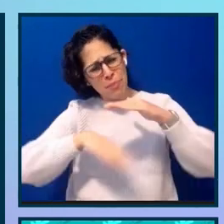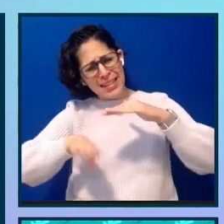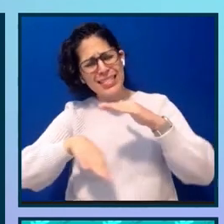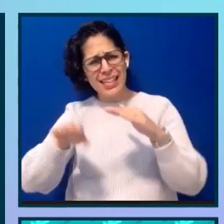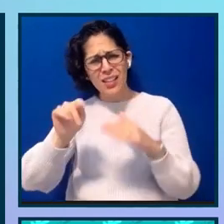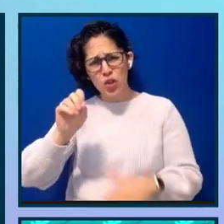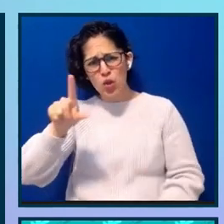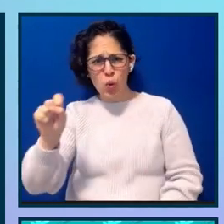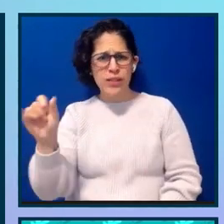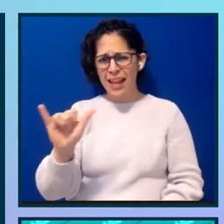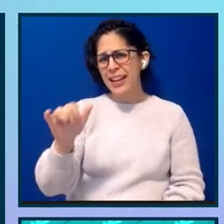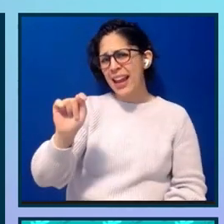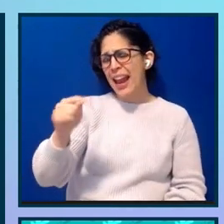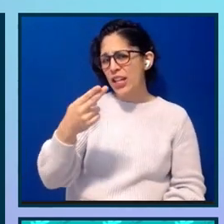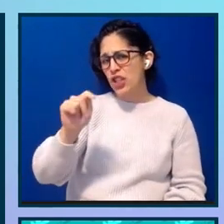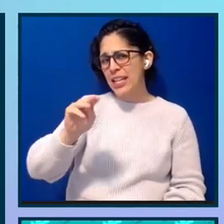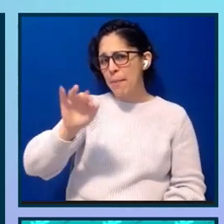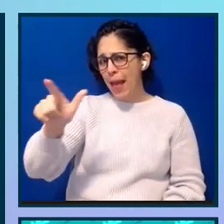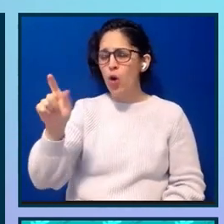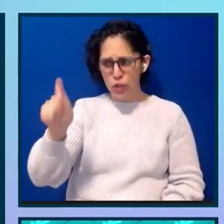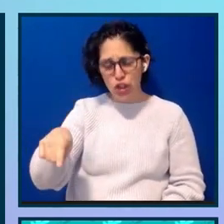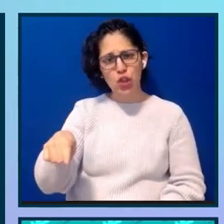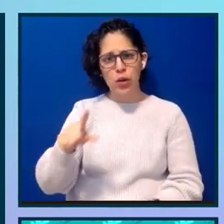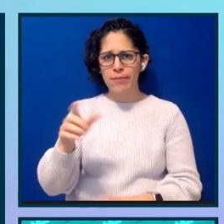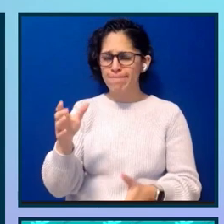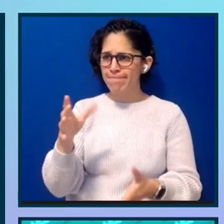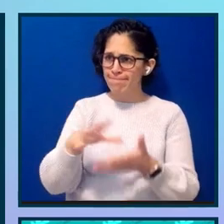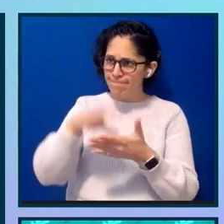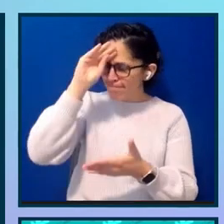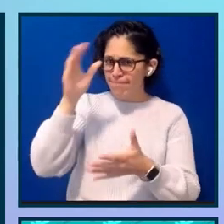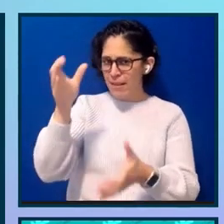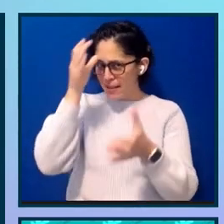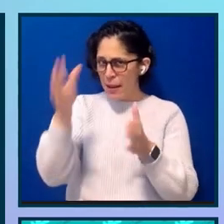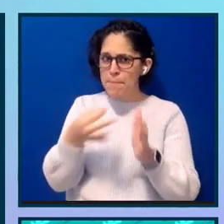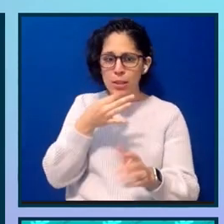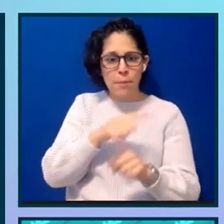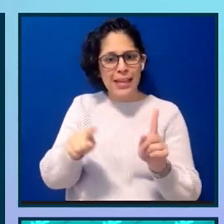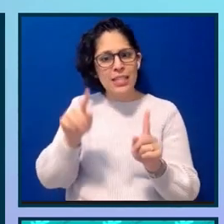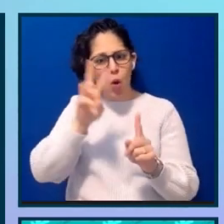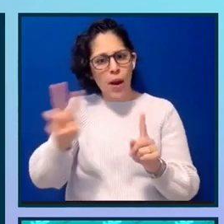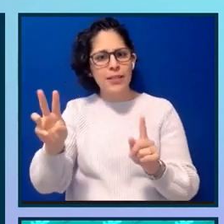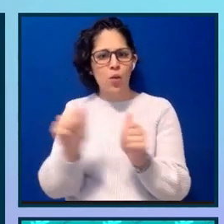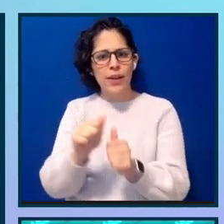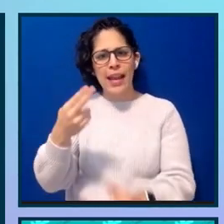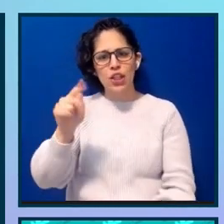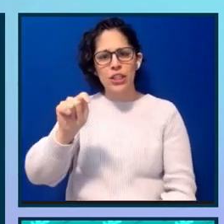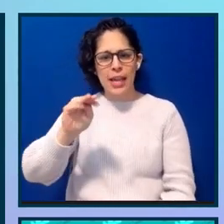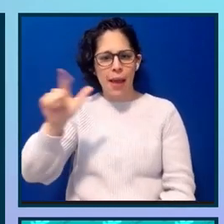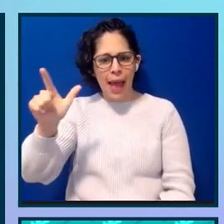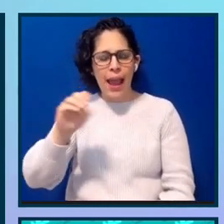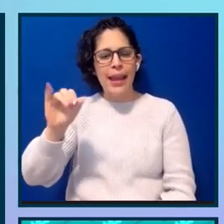time to master, because as we have seen, a website created in HTML and inline styling is still